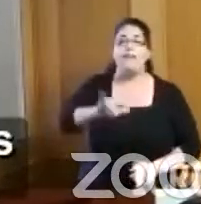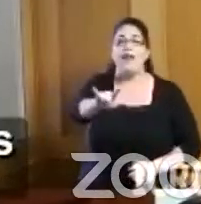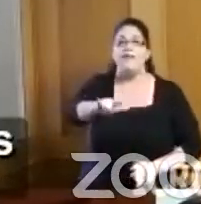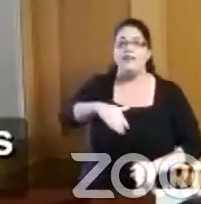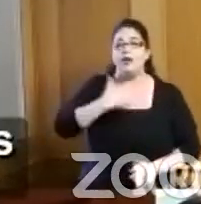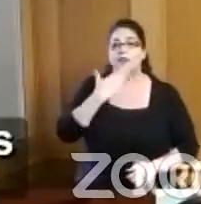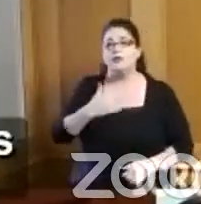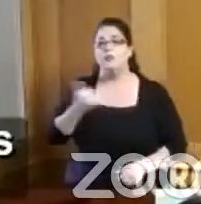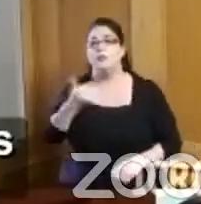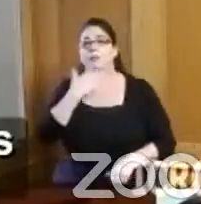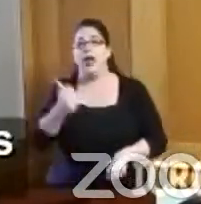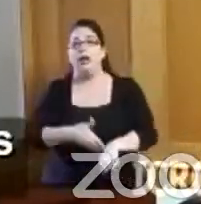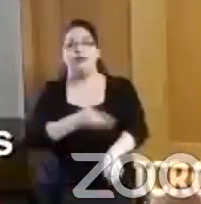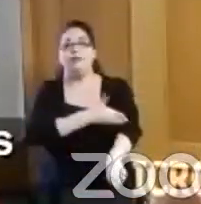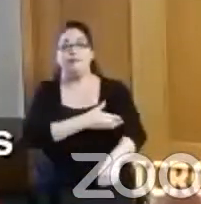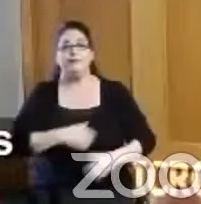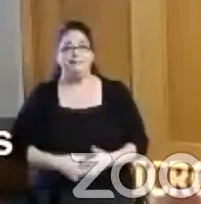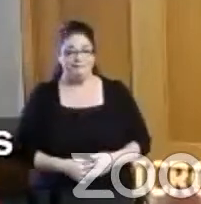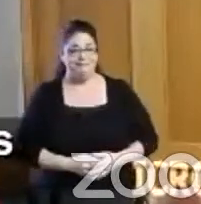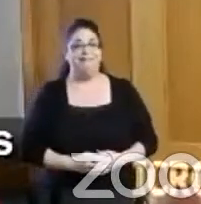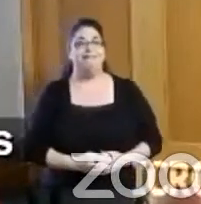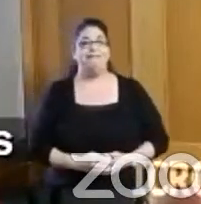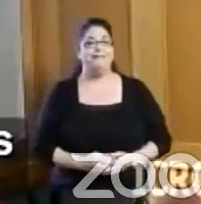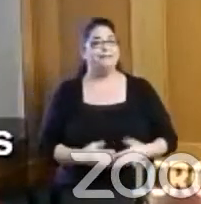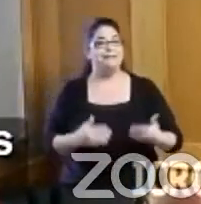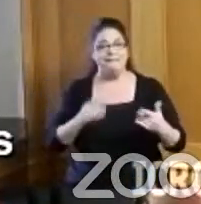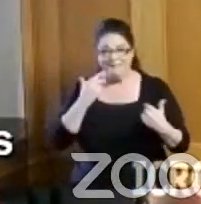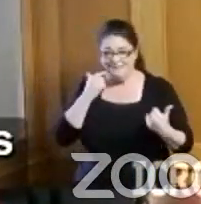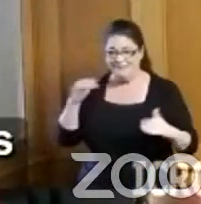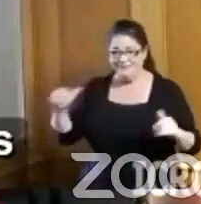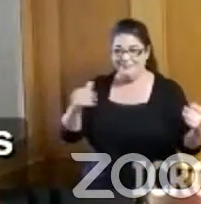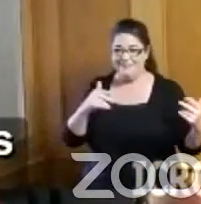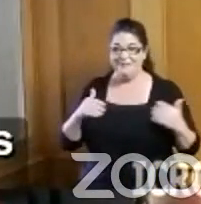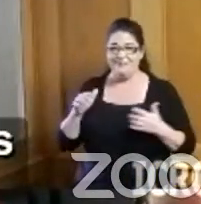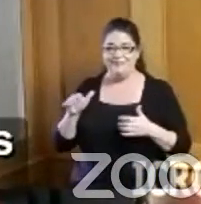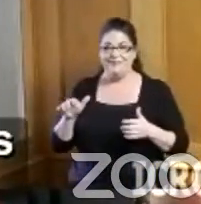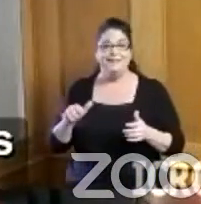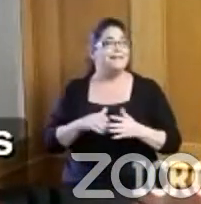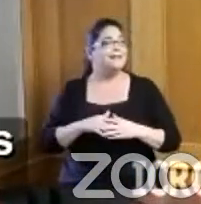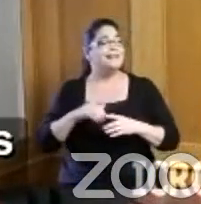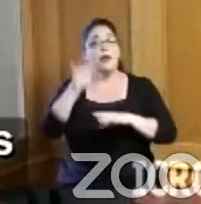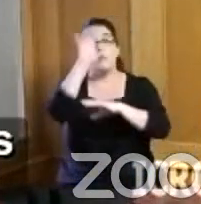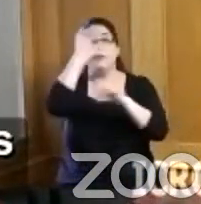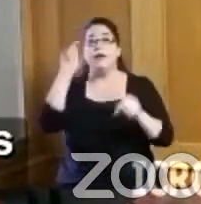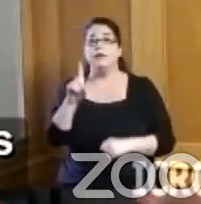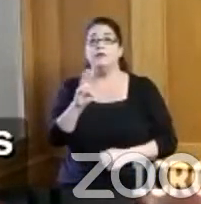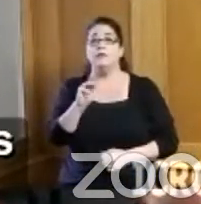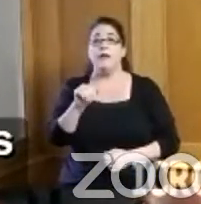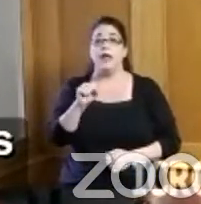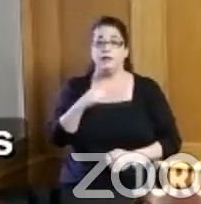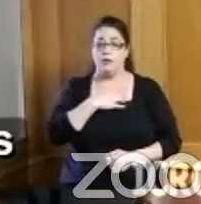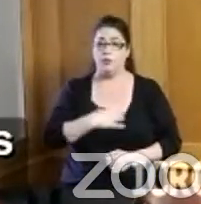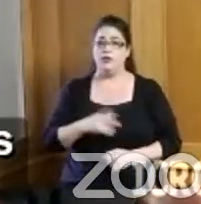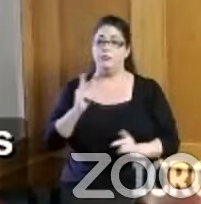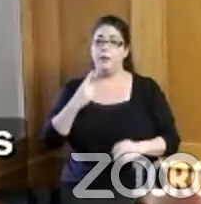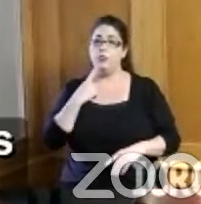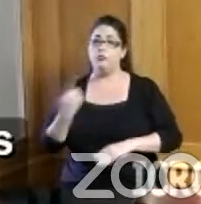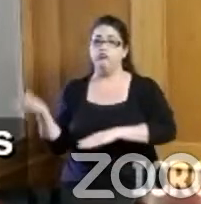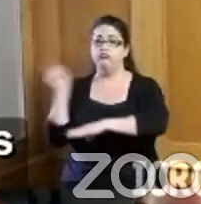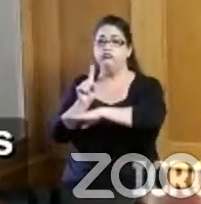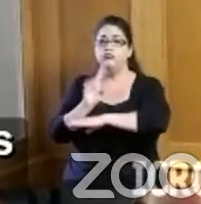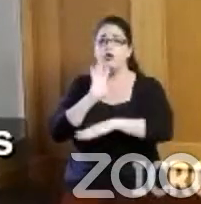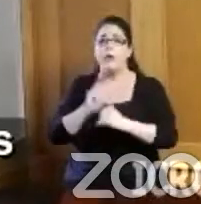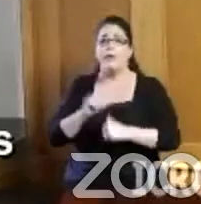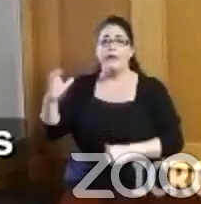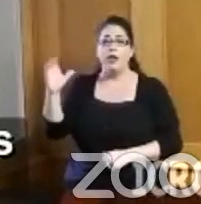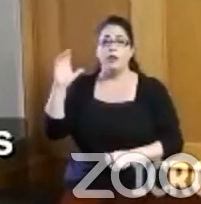do about it, all right? Thank you so much. And I just wish that more people would come down and speak out about what their